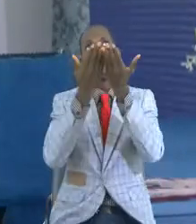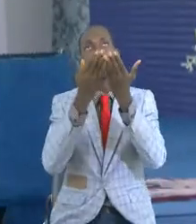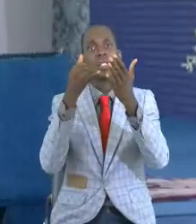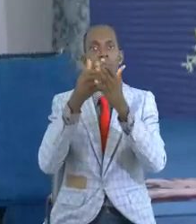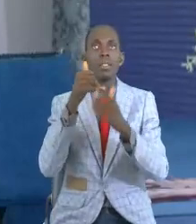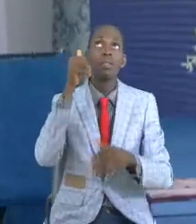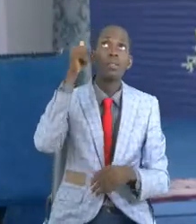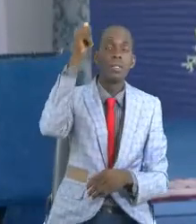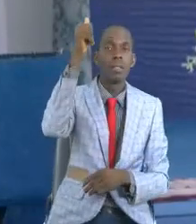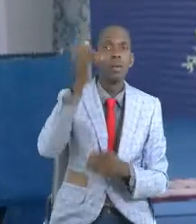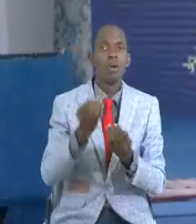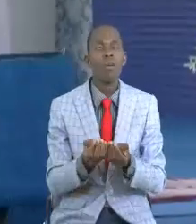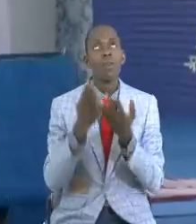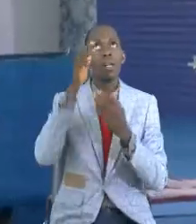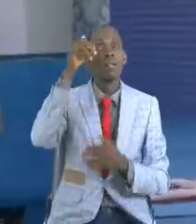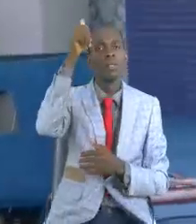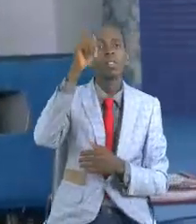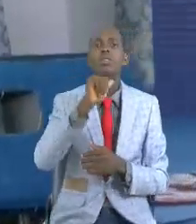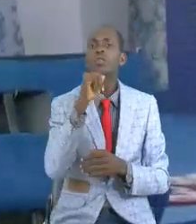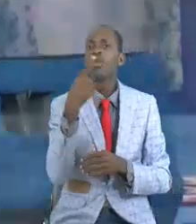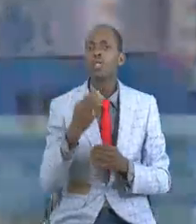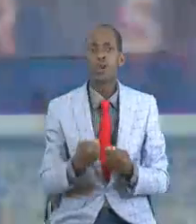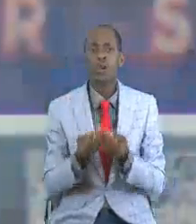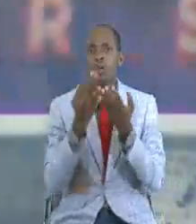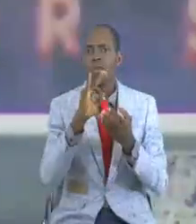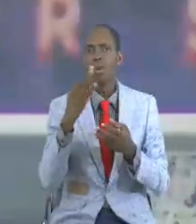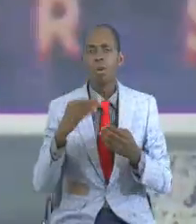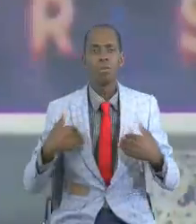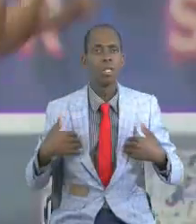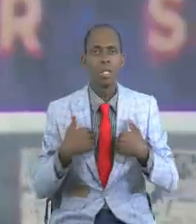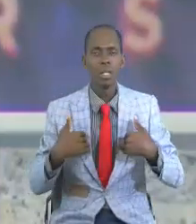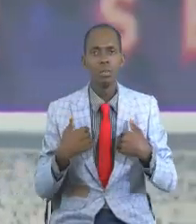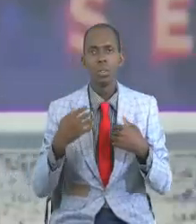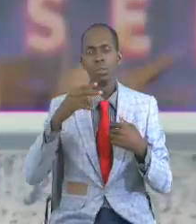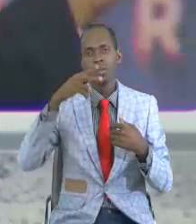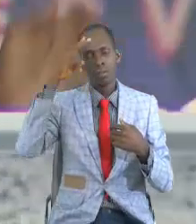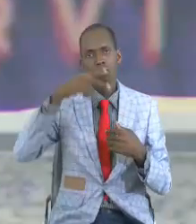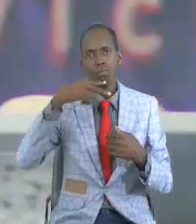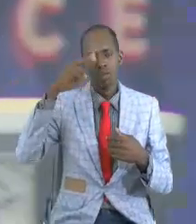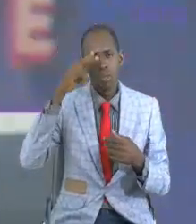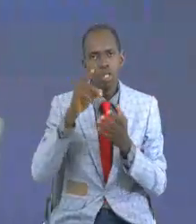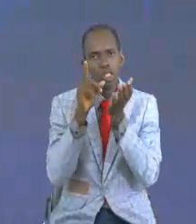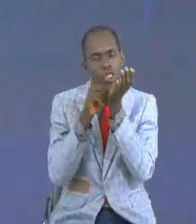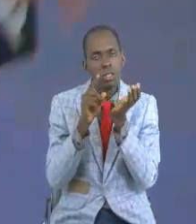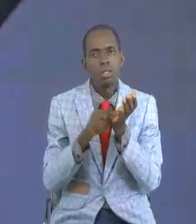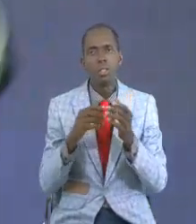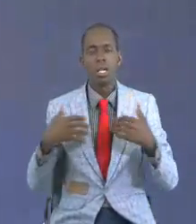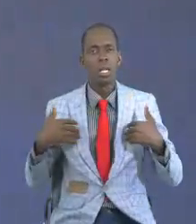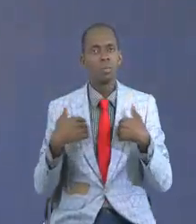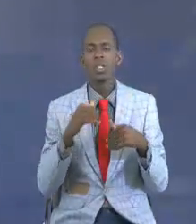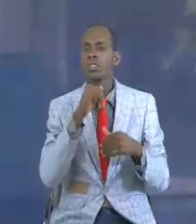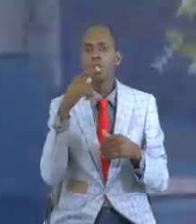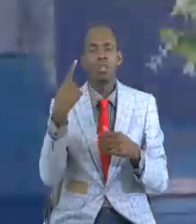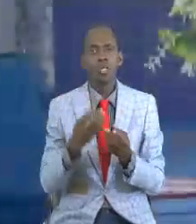offered himself, it's not the offering of a goat, of a chicken, of an animal. It's not the offering of the